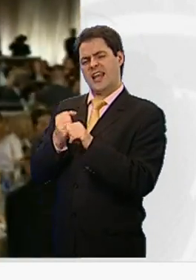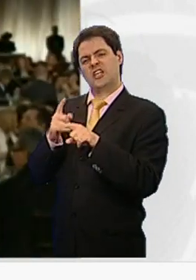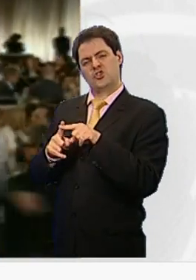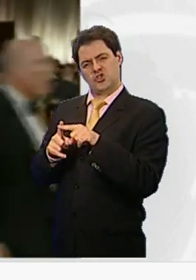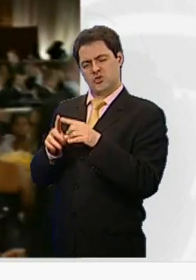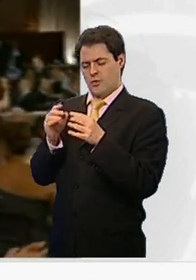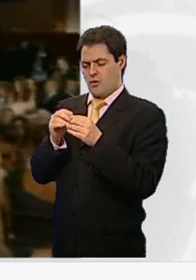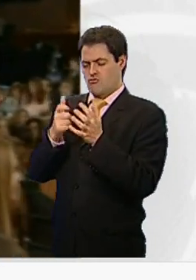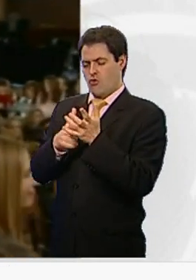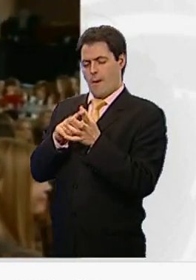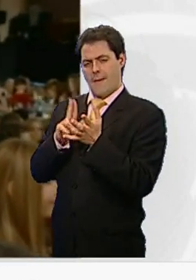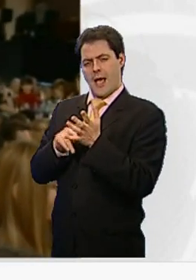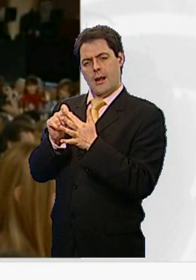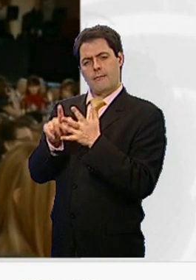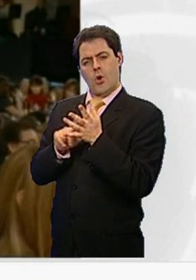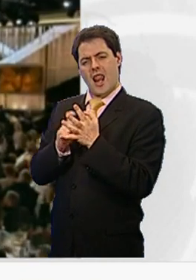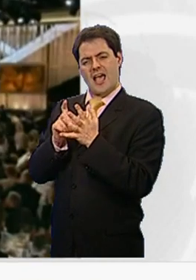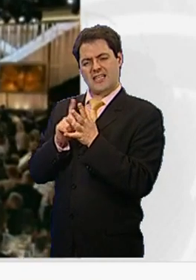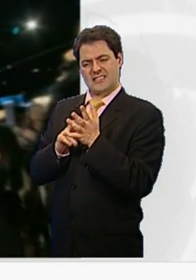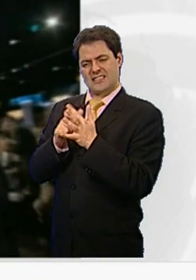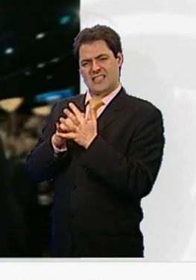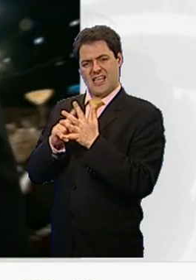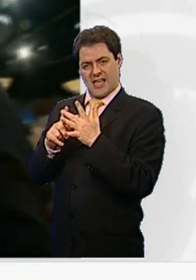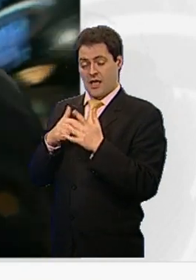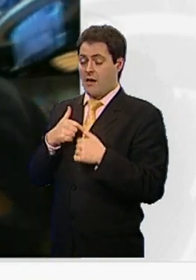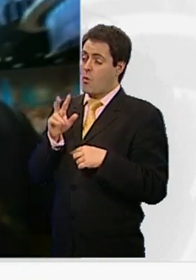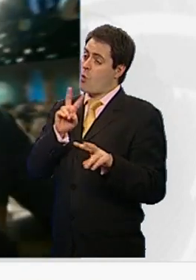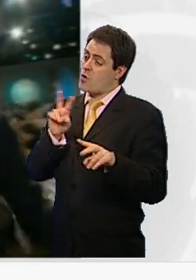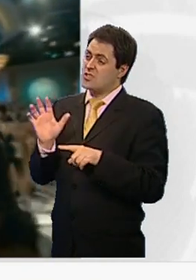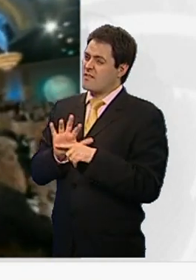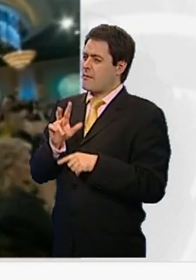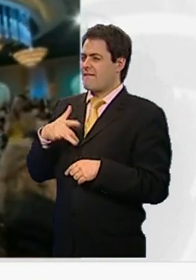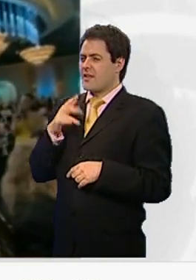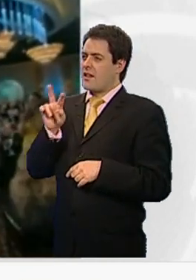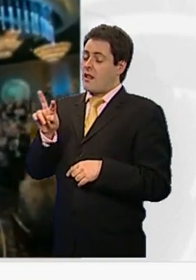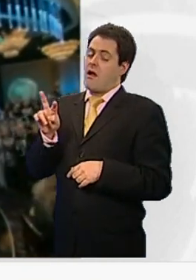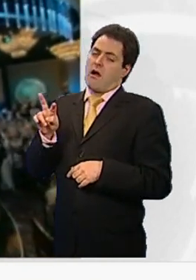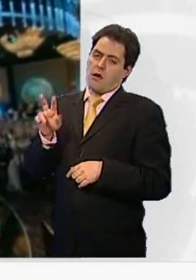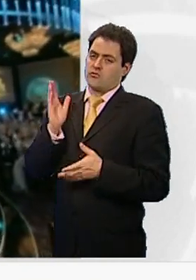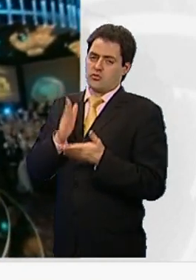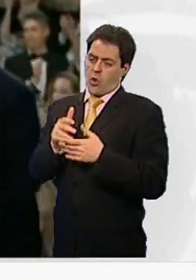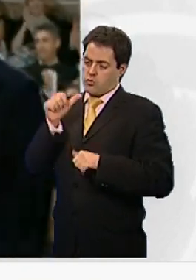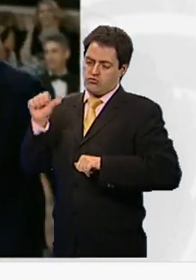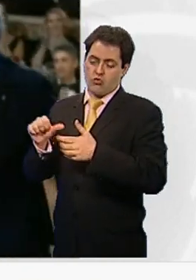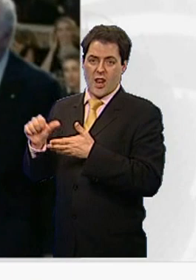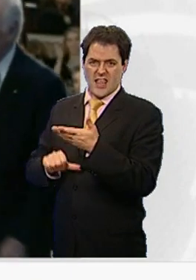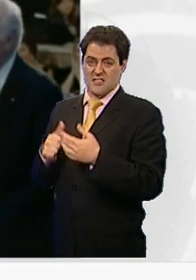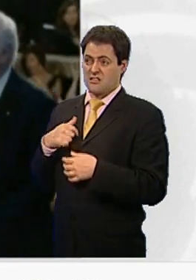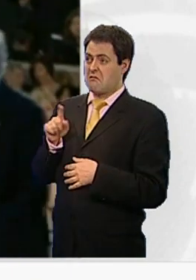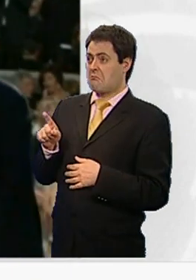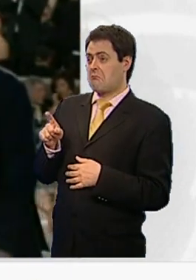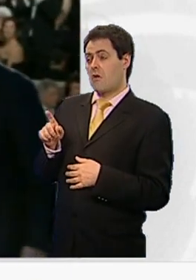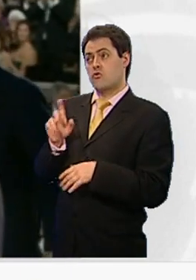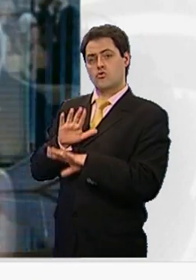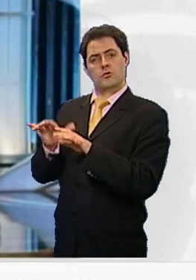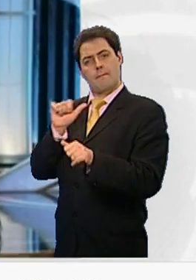and she's fine. It's a nicely acted film, but you just sense that they're going to shower her with, not necessarily to win, but you can always predict that she'll be shortlisted for something